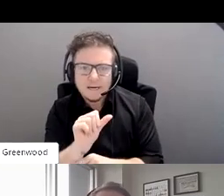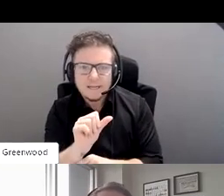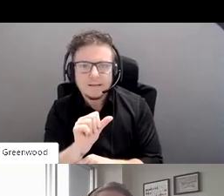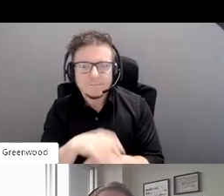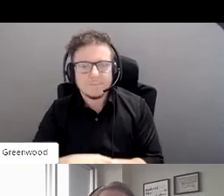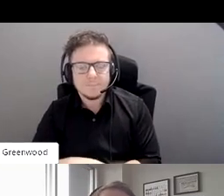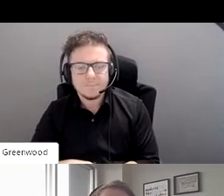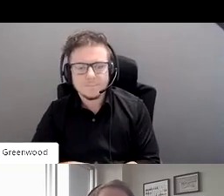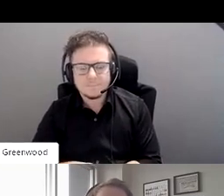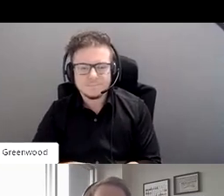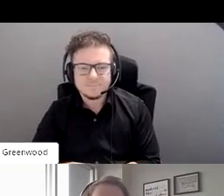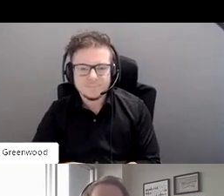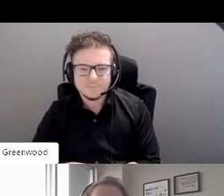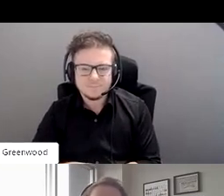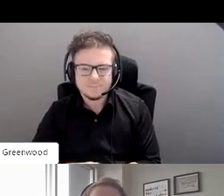platform.